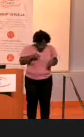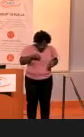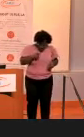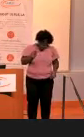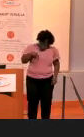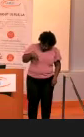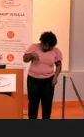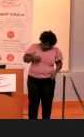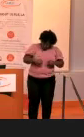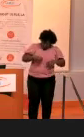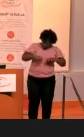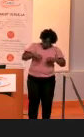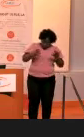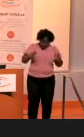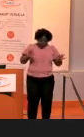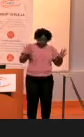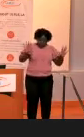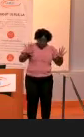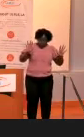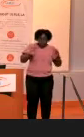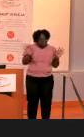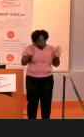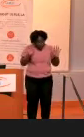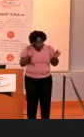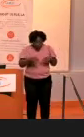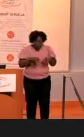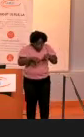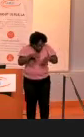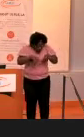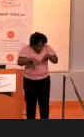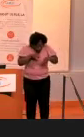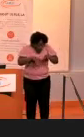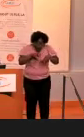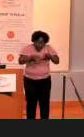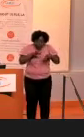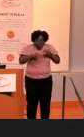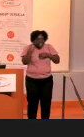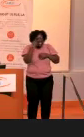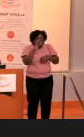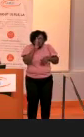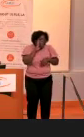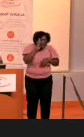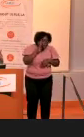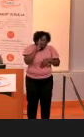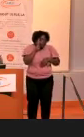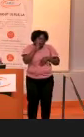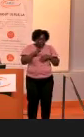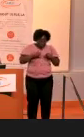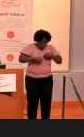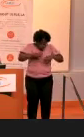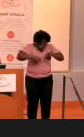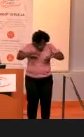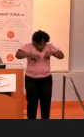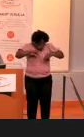things, don't freak out about a little bit of bubbles. The foamy urine is really foamy. It looks like a beer head, and